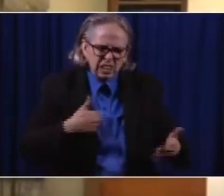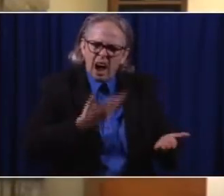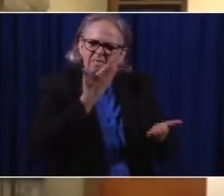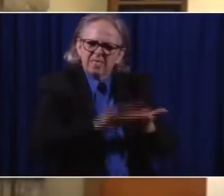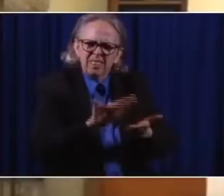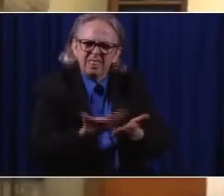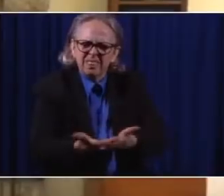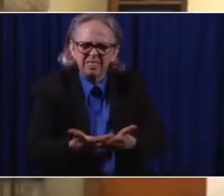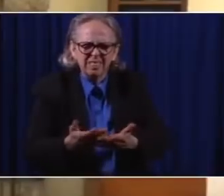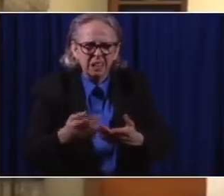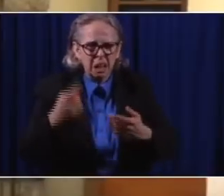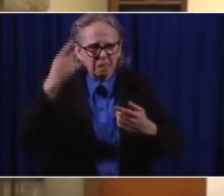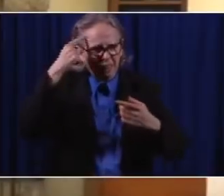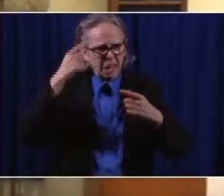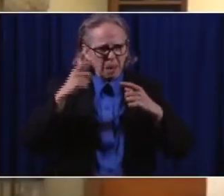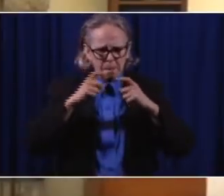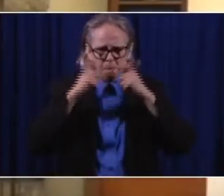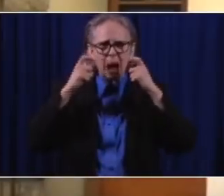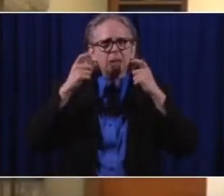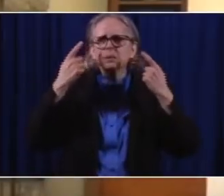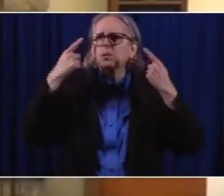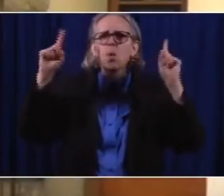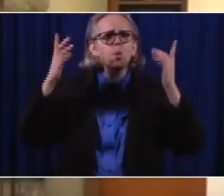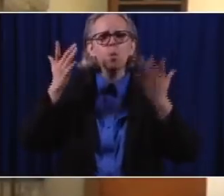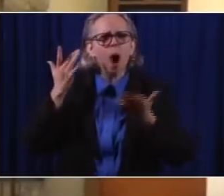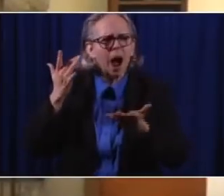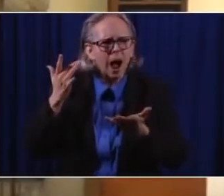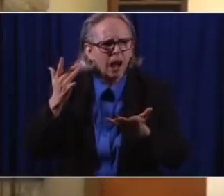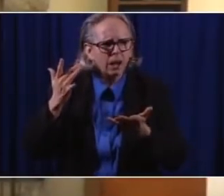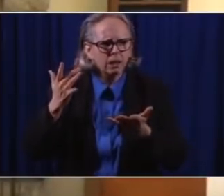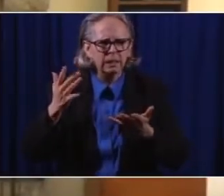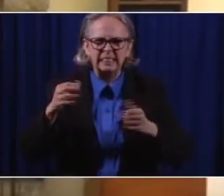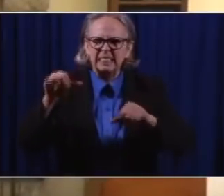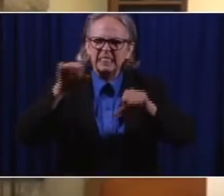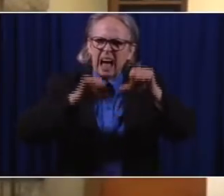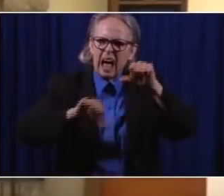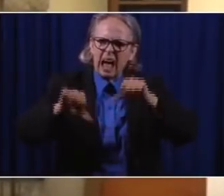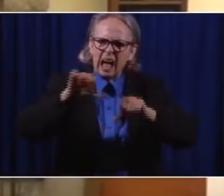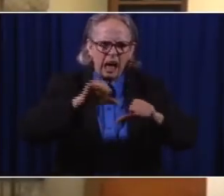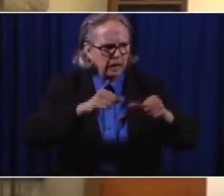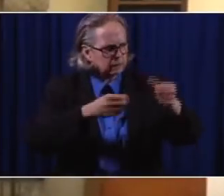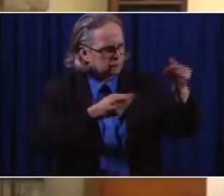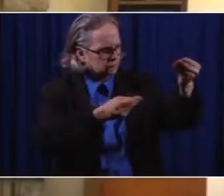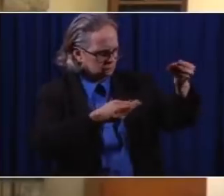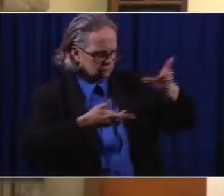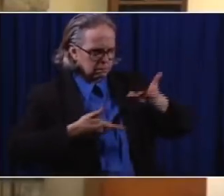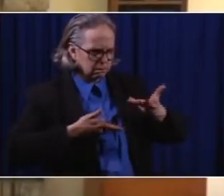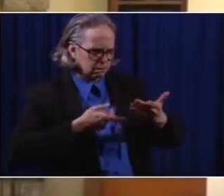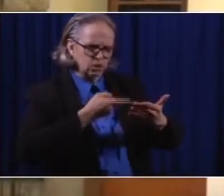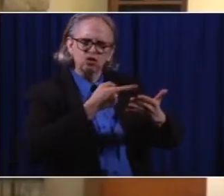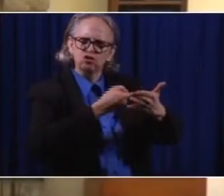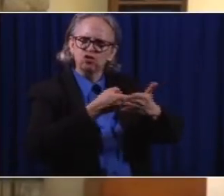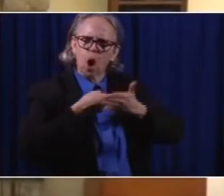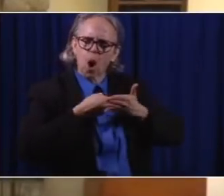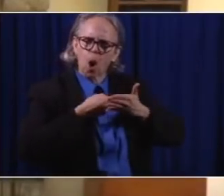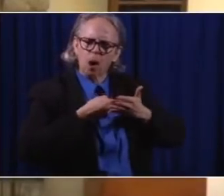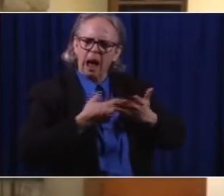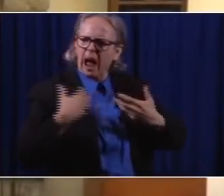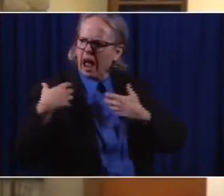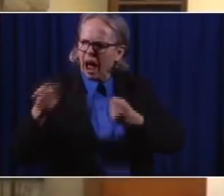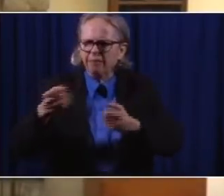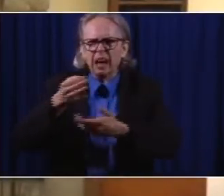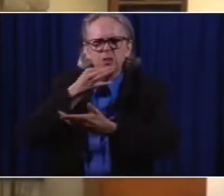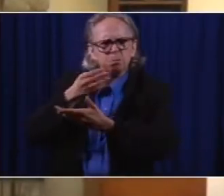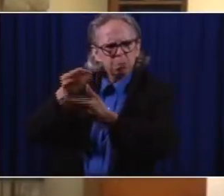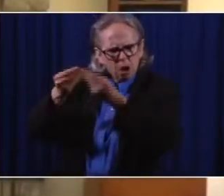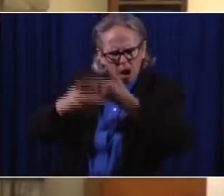expert that has looked at this says they work. You can go look at article after article. But I'll tell you what